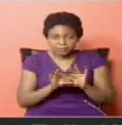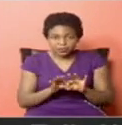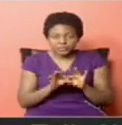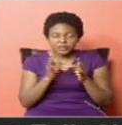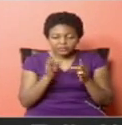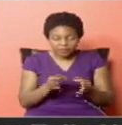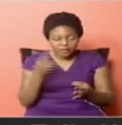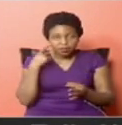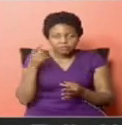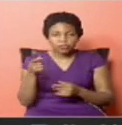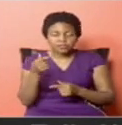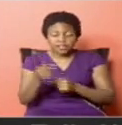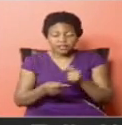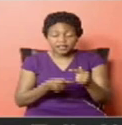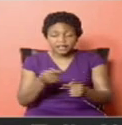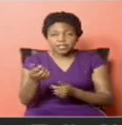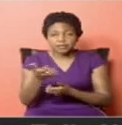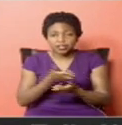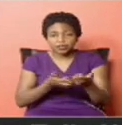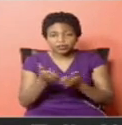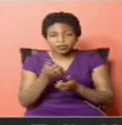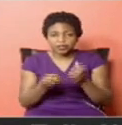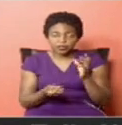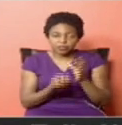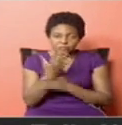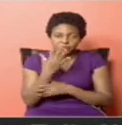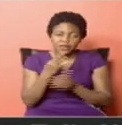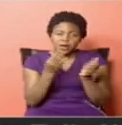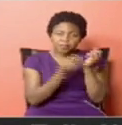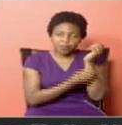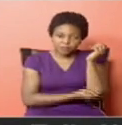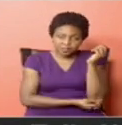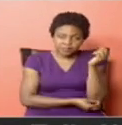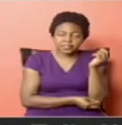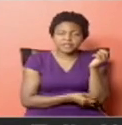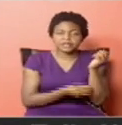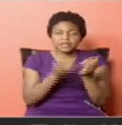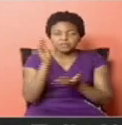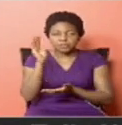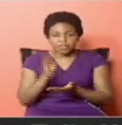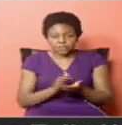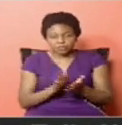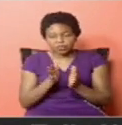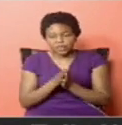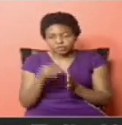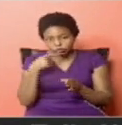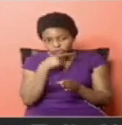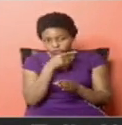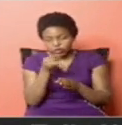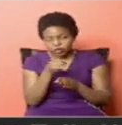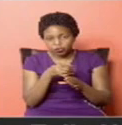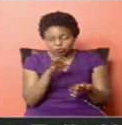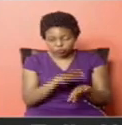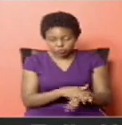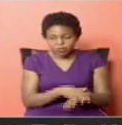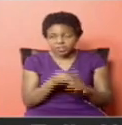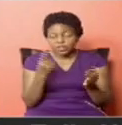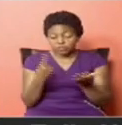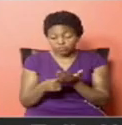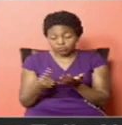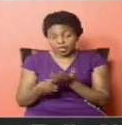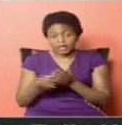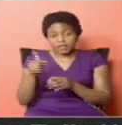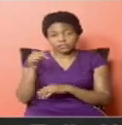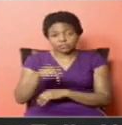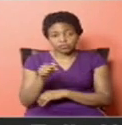for sustainable economic growth, poverty and vulnerability reduction, as well as social inclusion. Uganda, as we stand